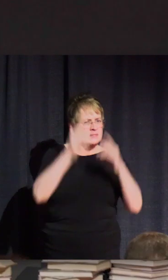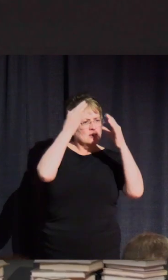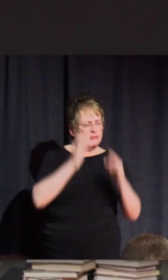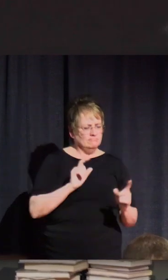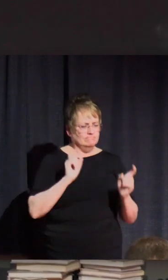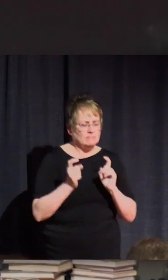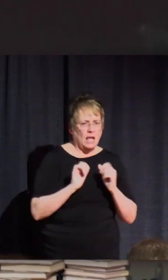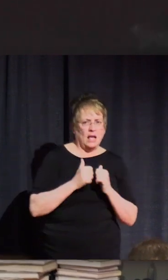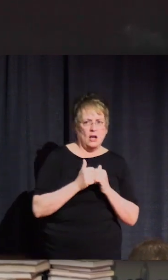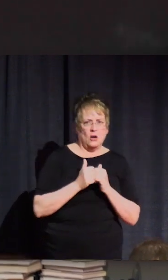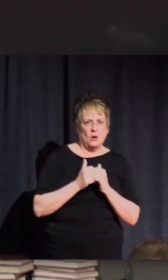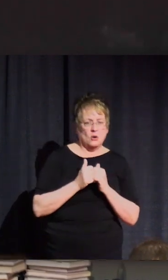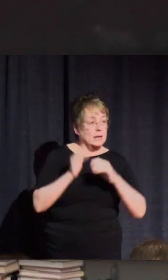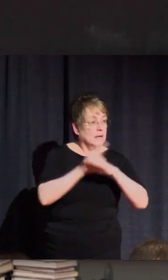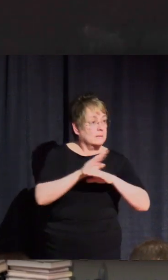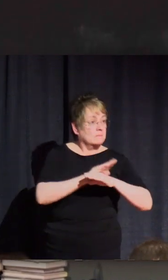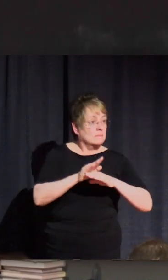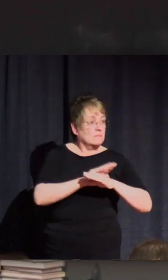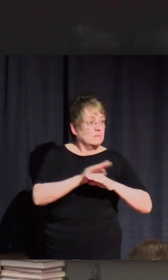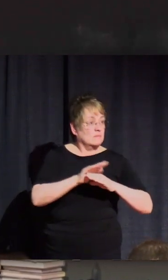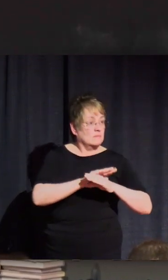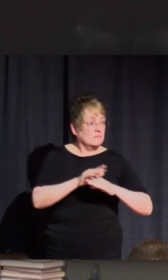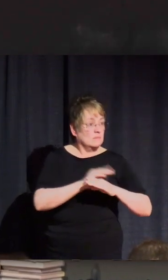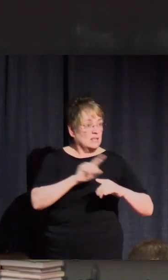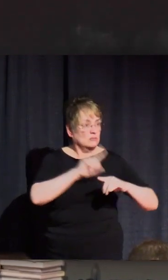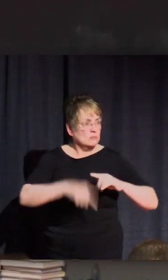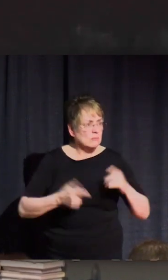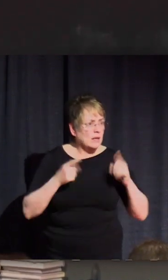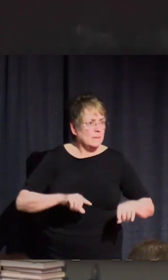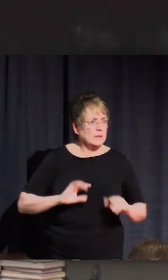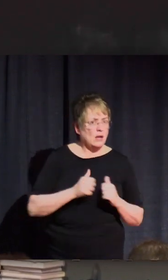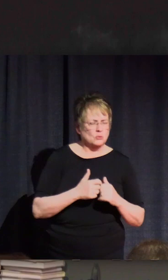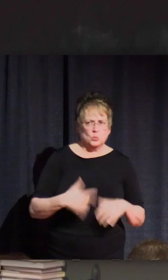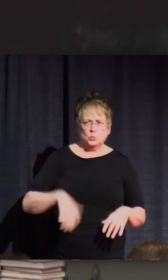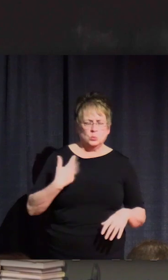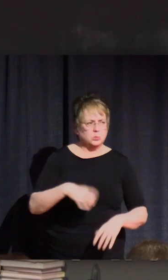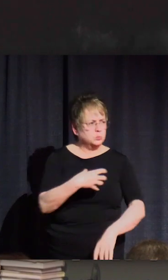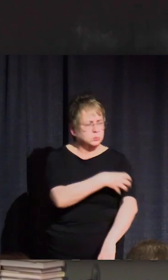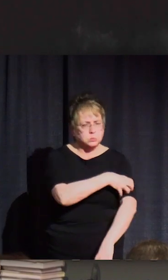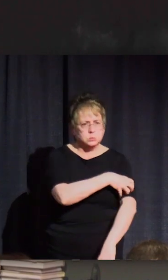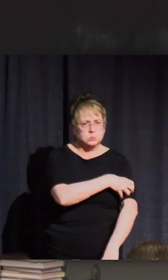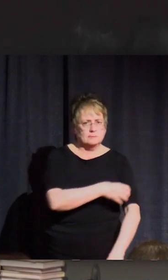decisions? How might that change business outcomes? Powerful, right?